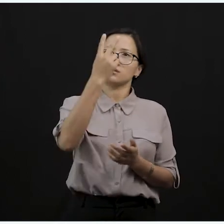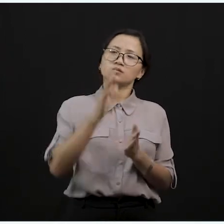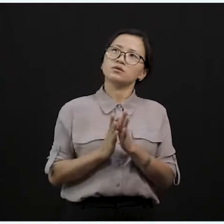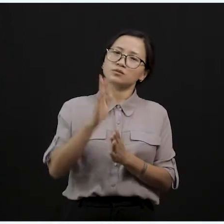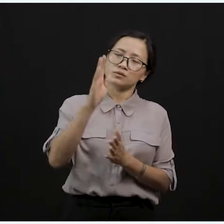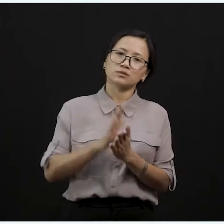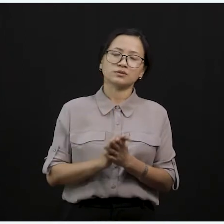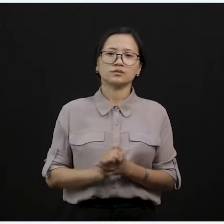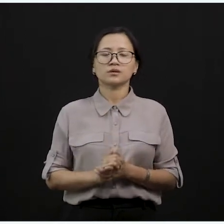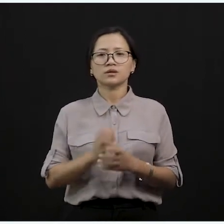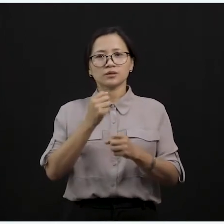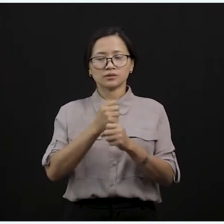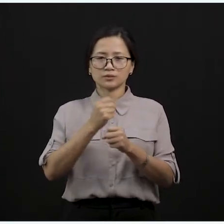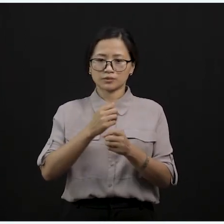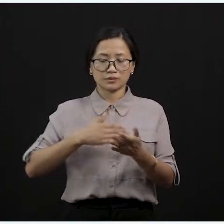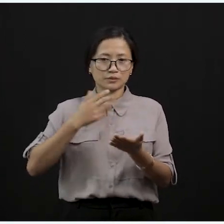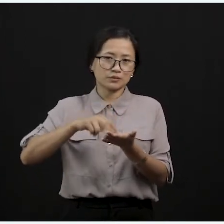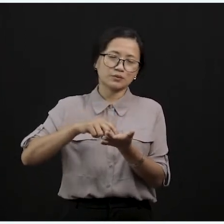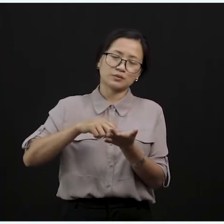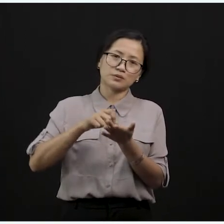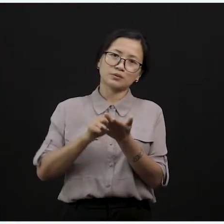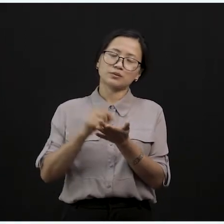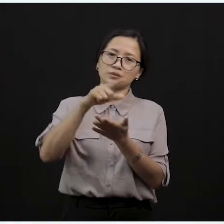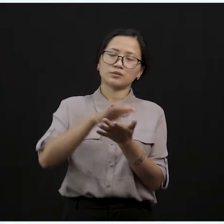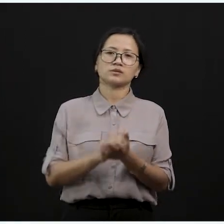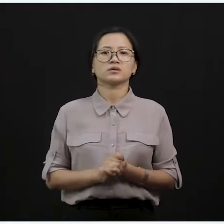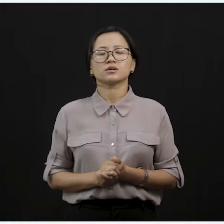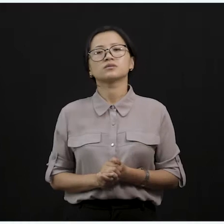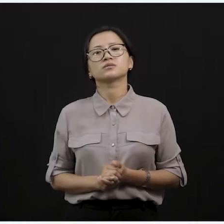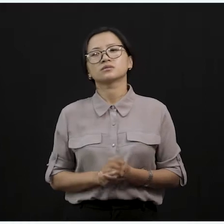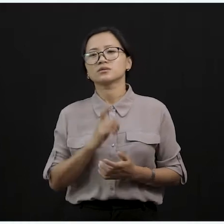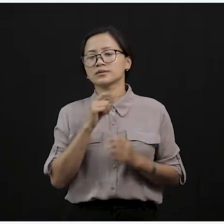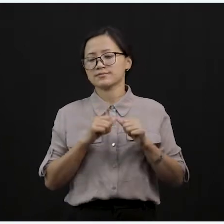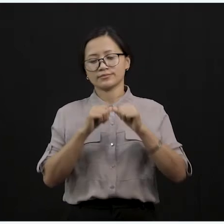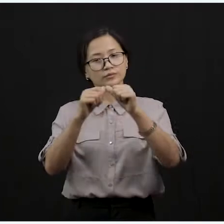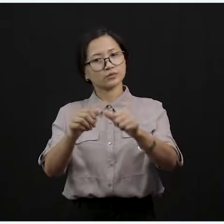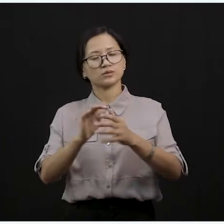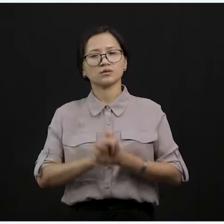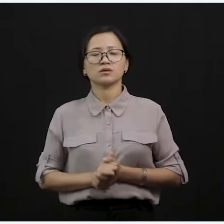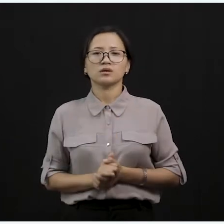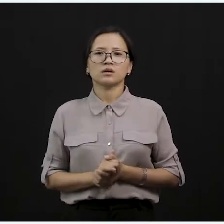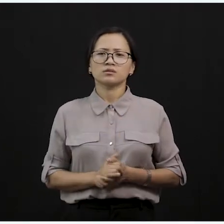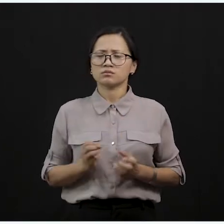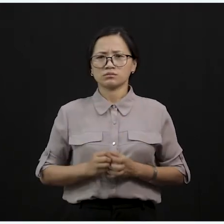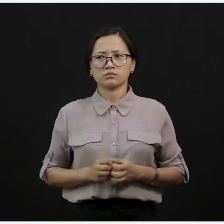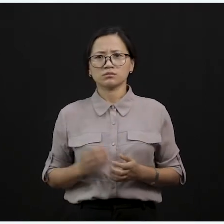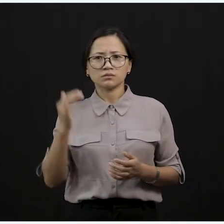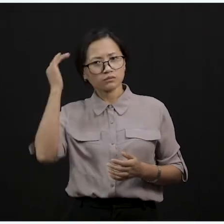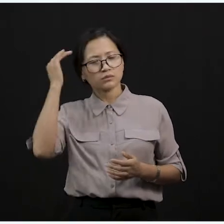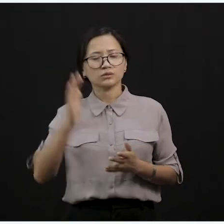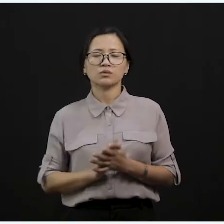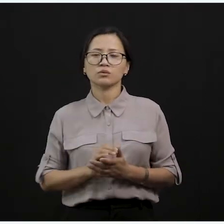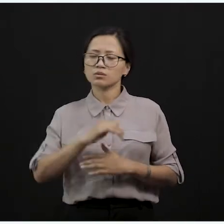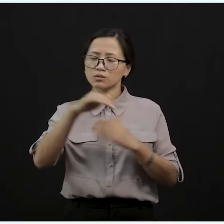and the ant replied, yeah, I know, we know that there are a lot of food, but we are